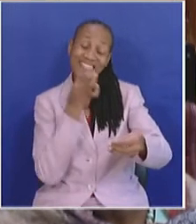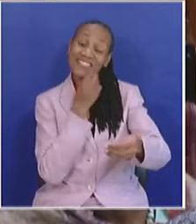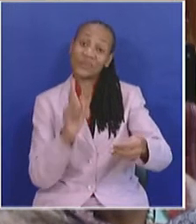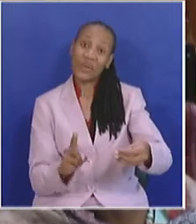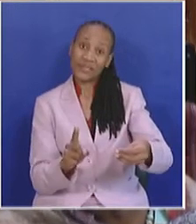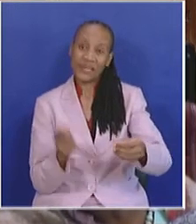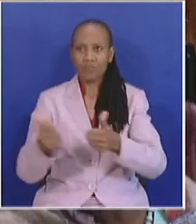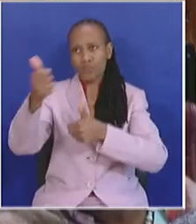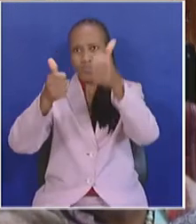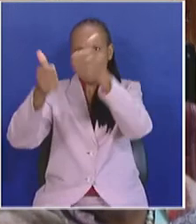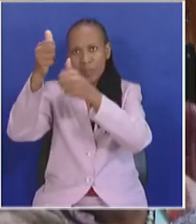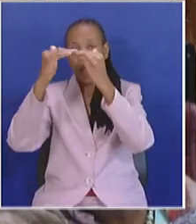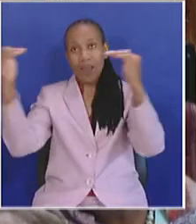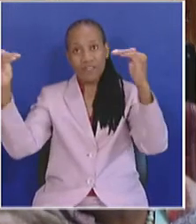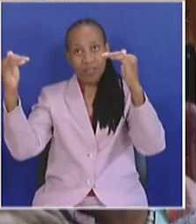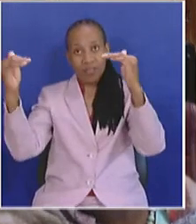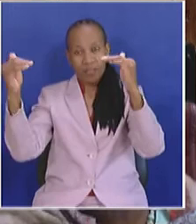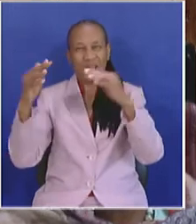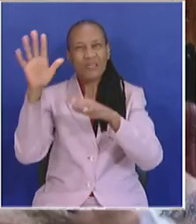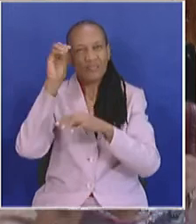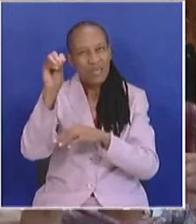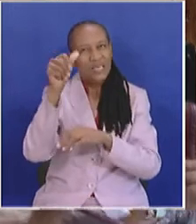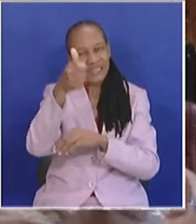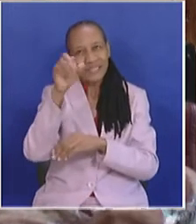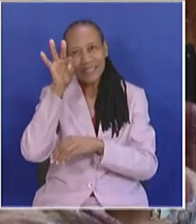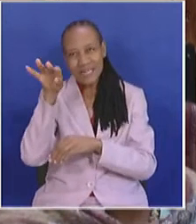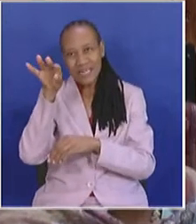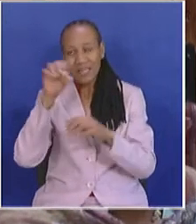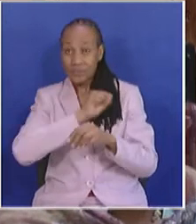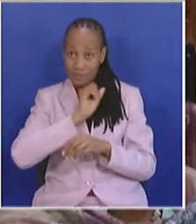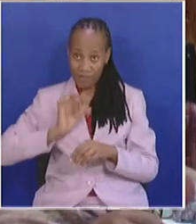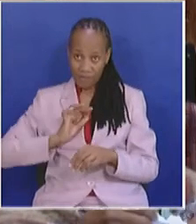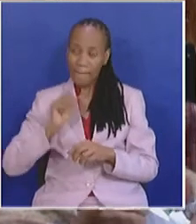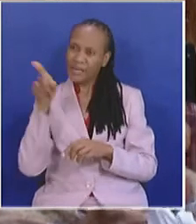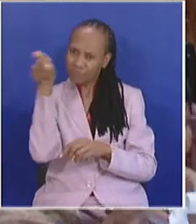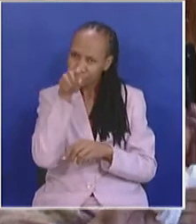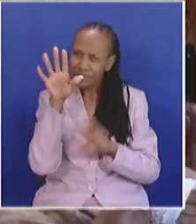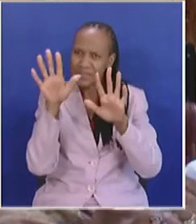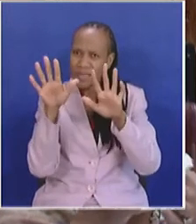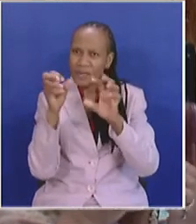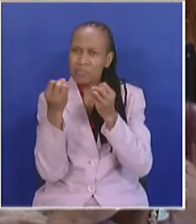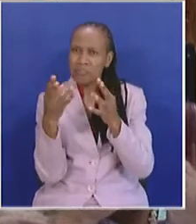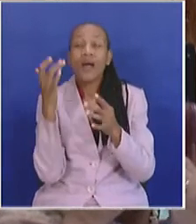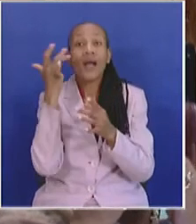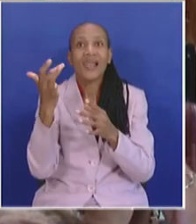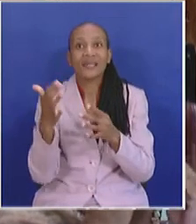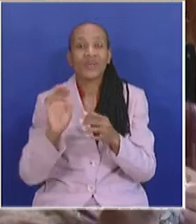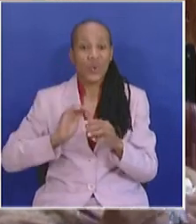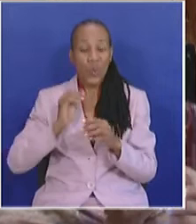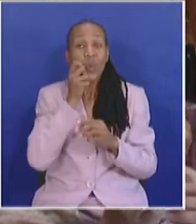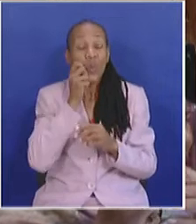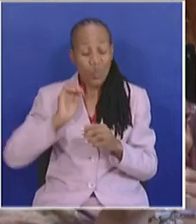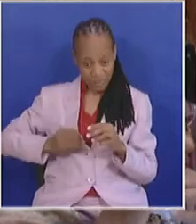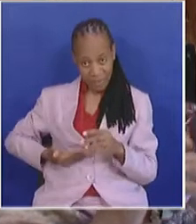senior management level, out of 63 staffs, 10 were colored women, 8